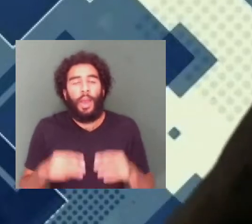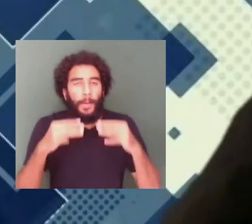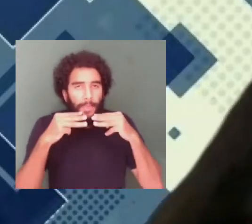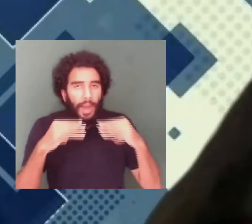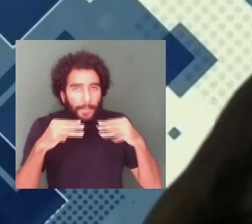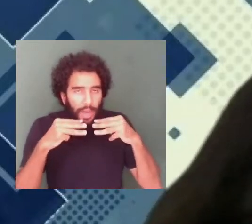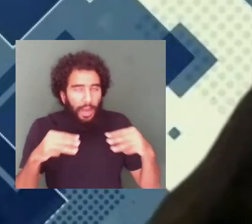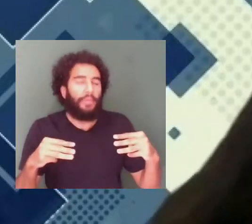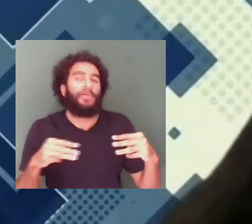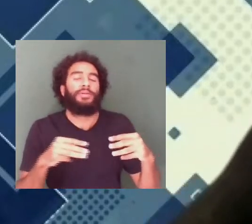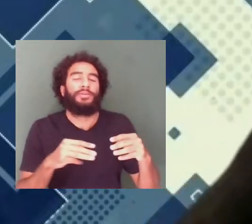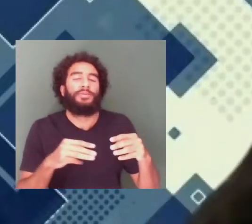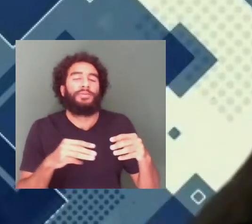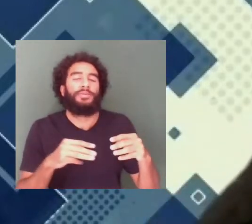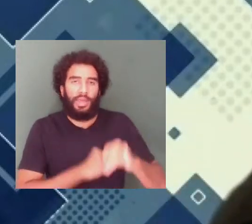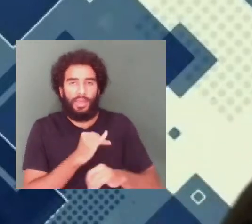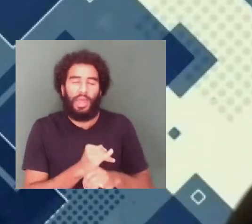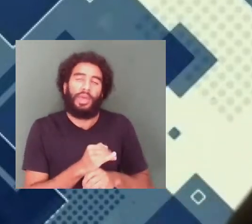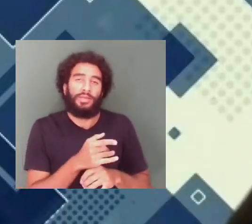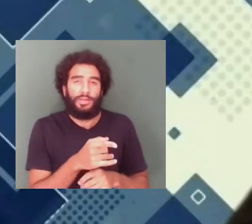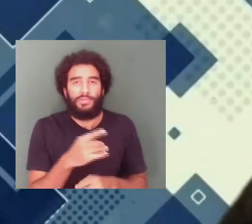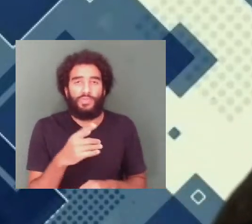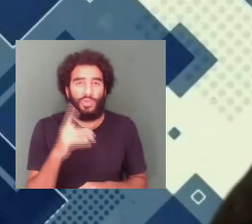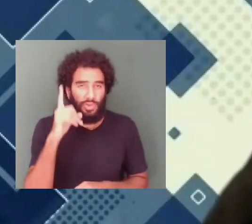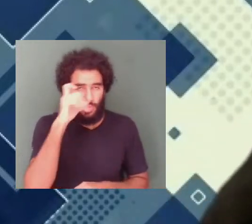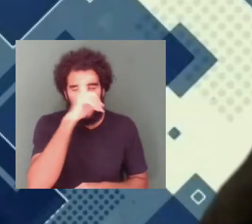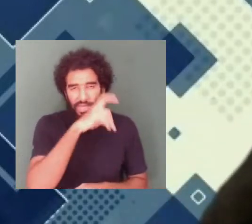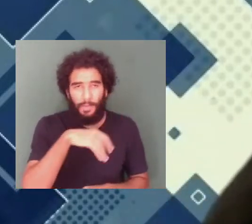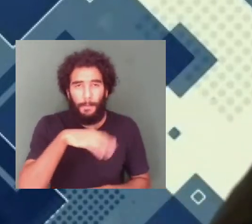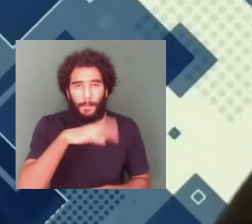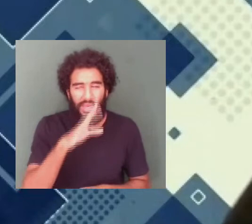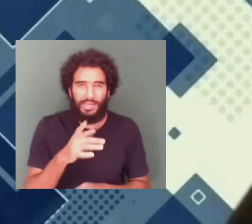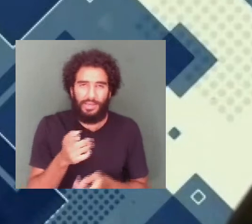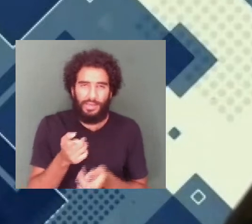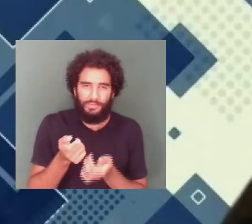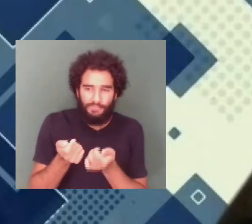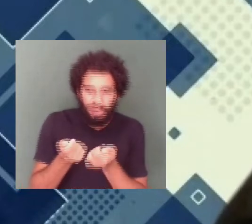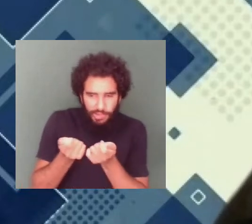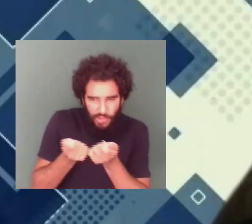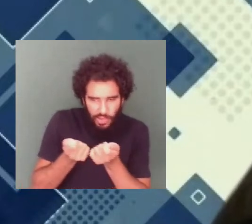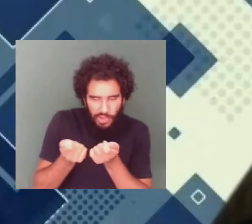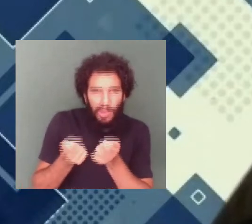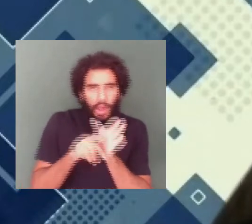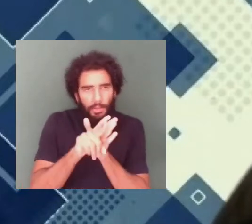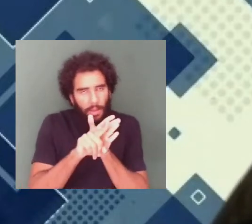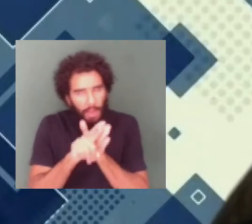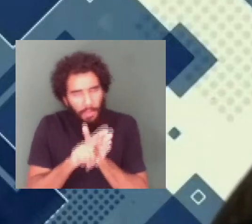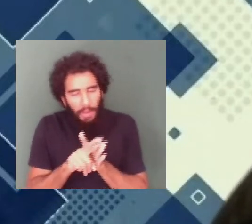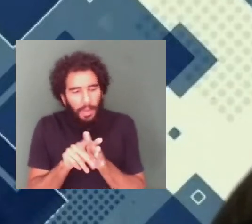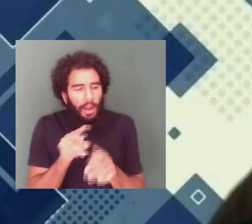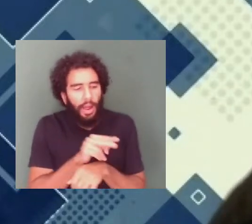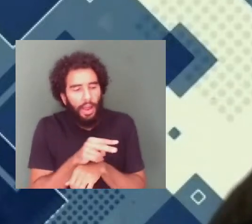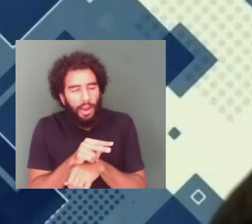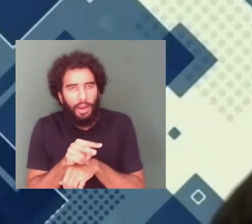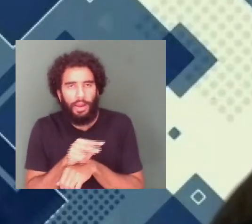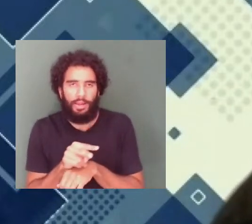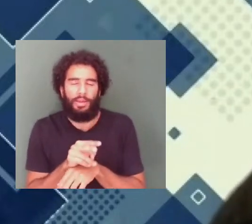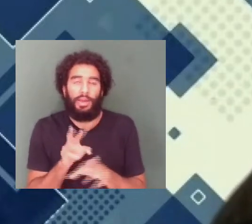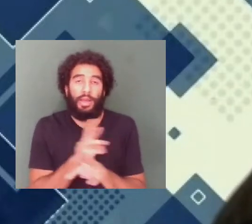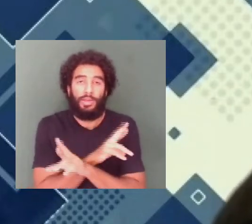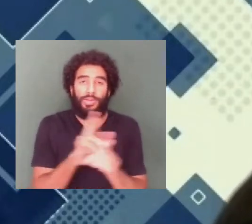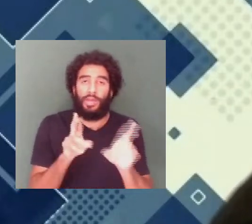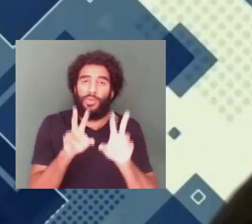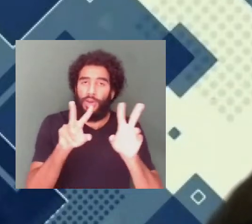this type of commerce. And we also have online marketing, which is very hard to